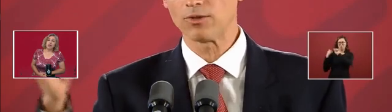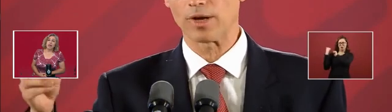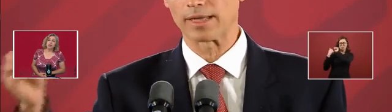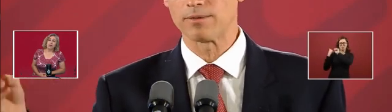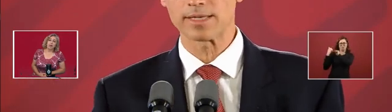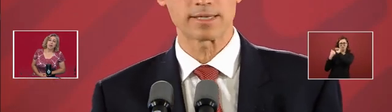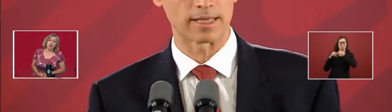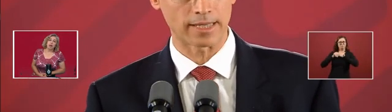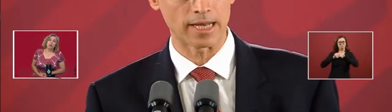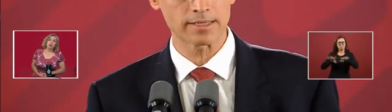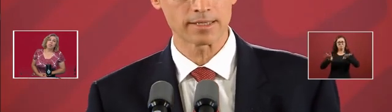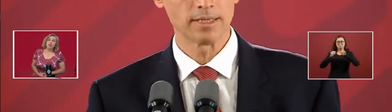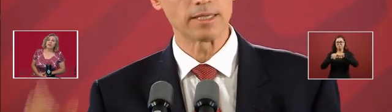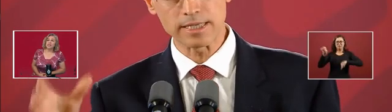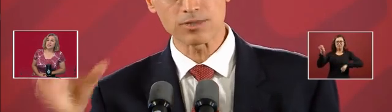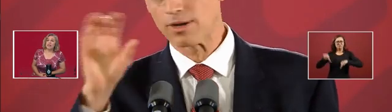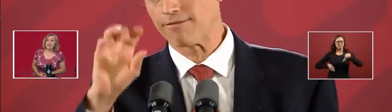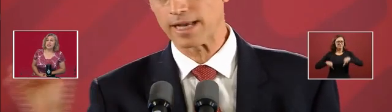población?